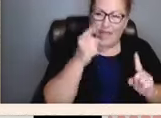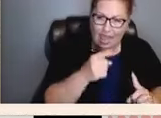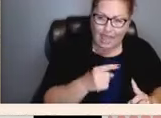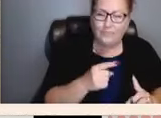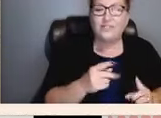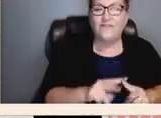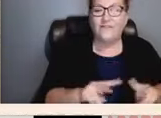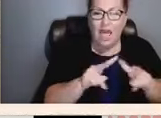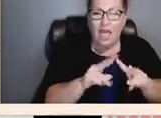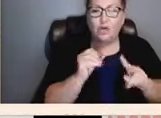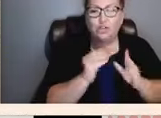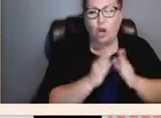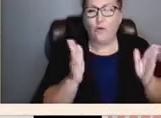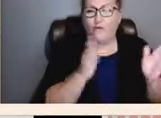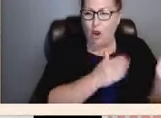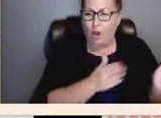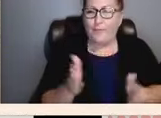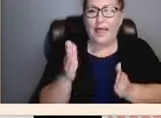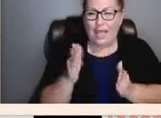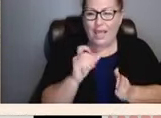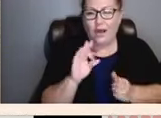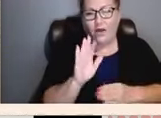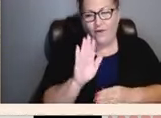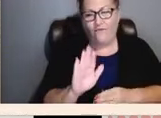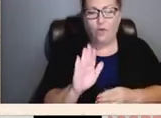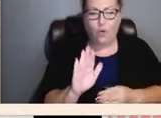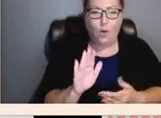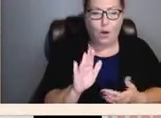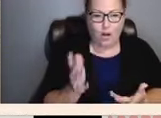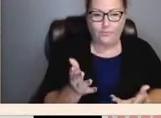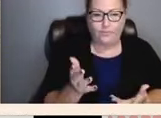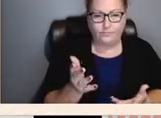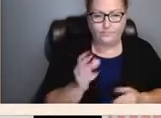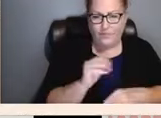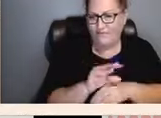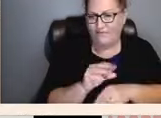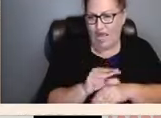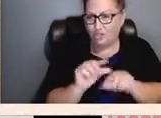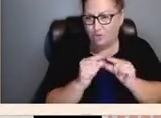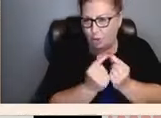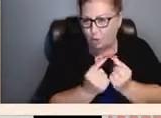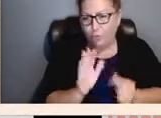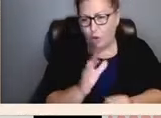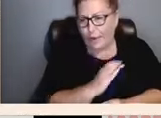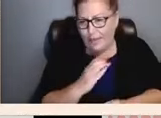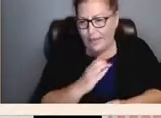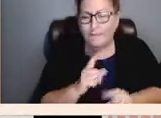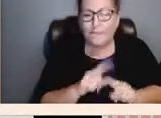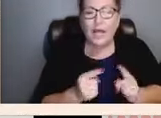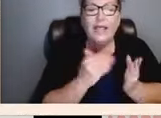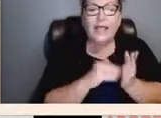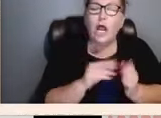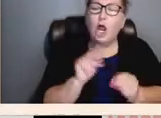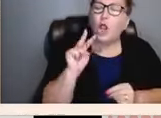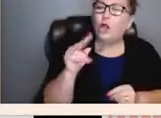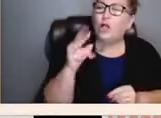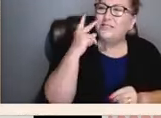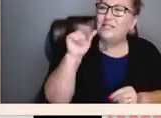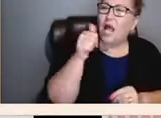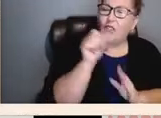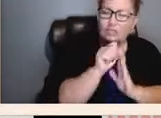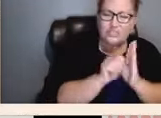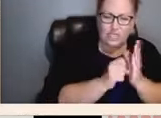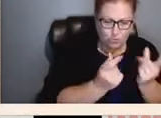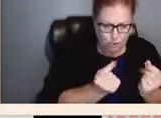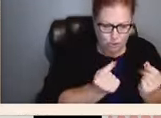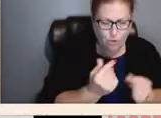plan of your advisory group, your committee. But again, look and see what other states have done. There's guides out